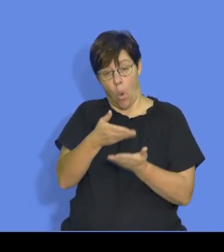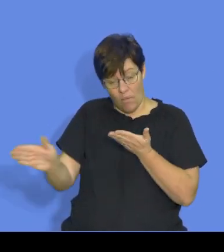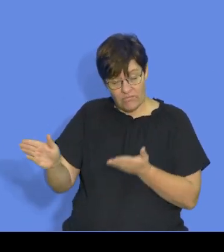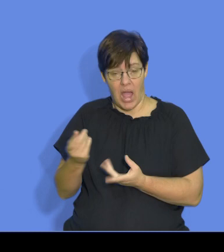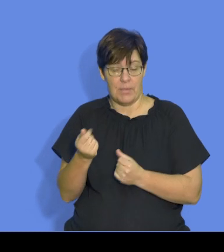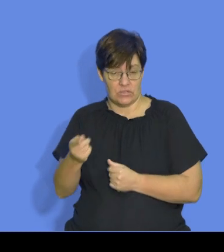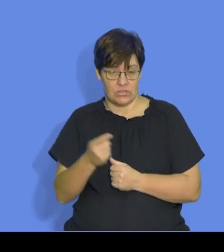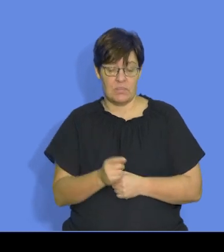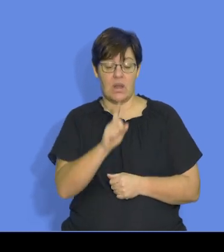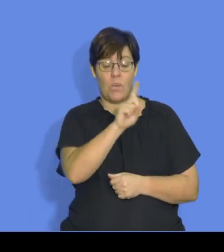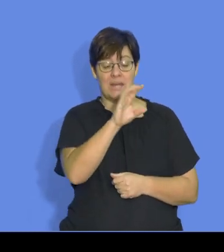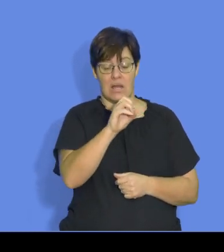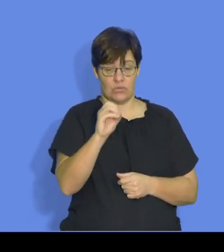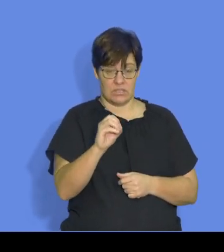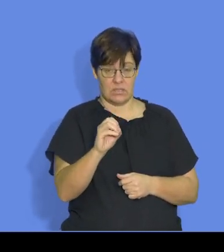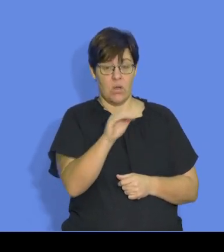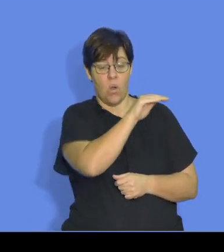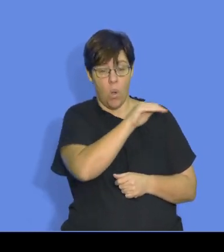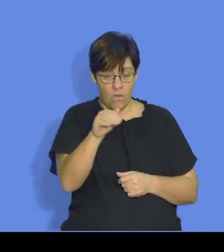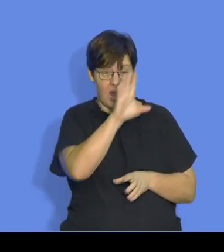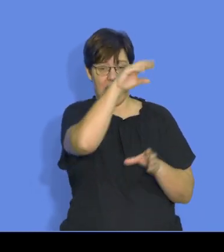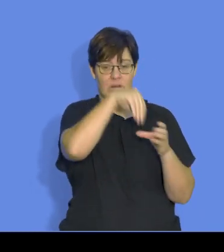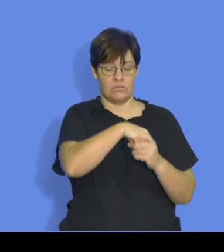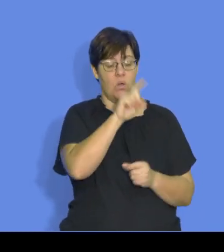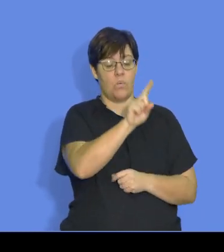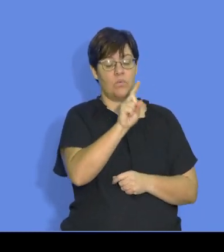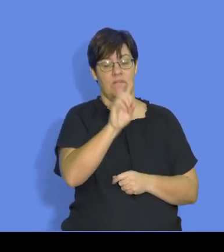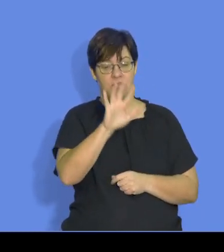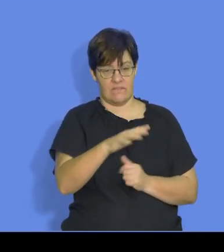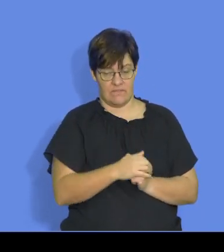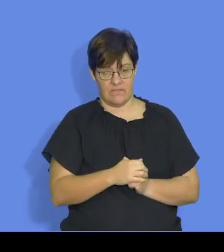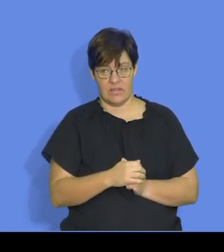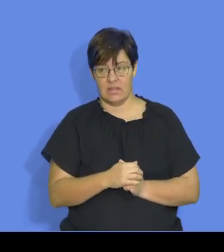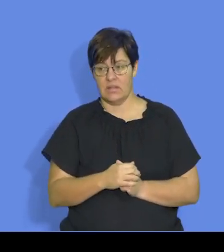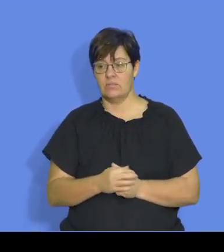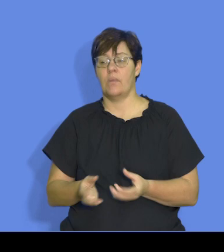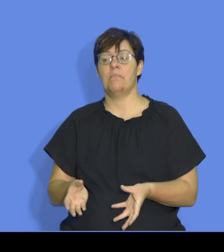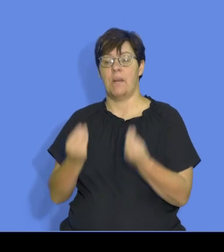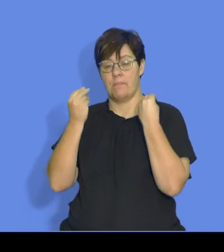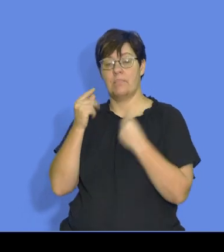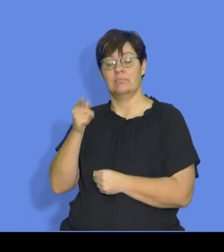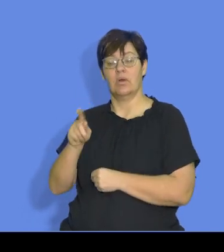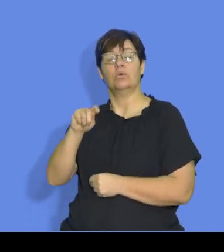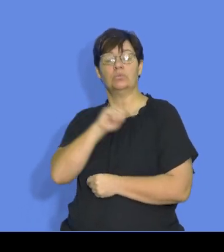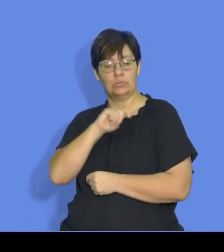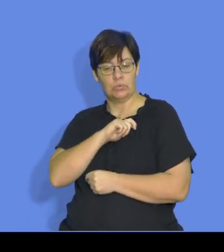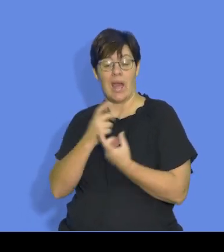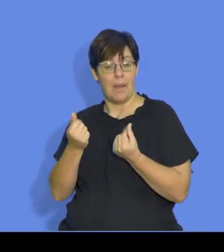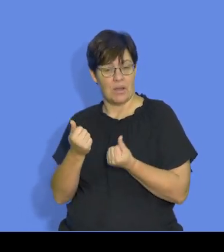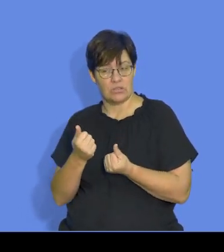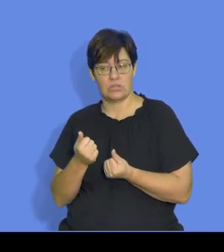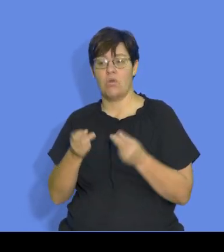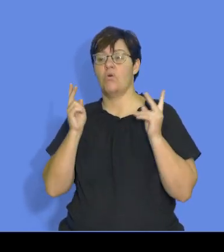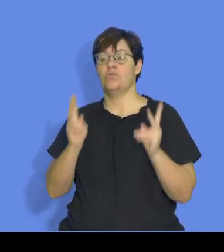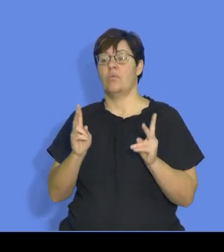your exclusive, over your inclusive, which is 115, and you find that the item actually cost, the normal